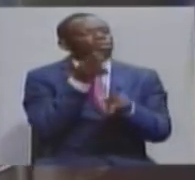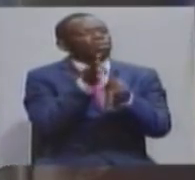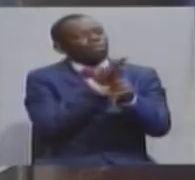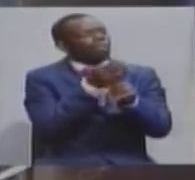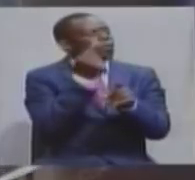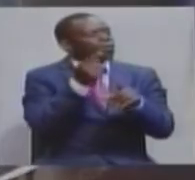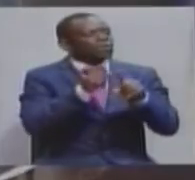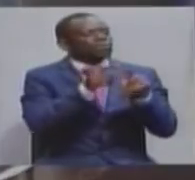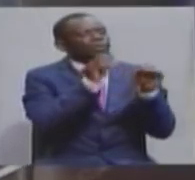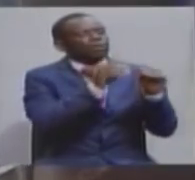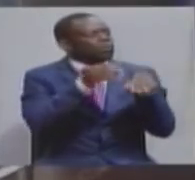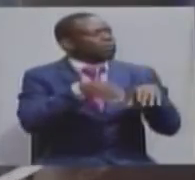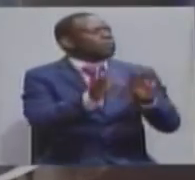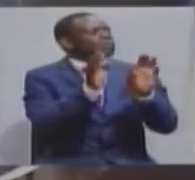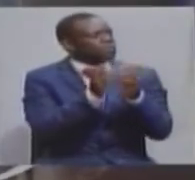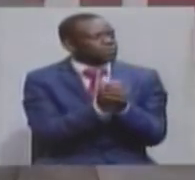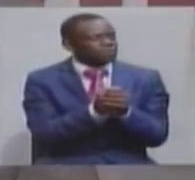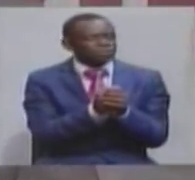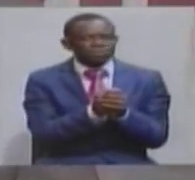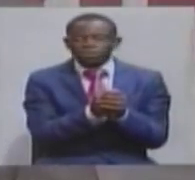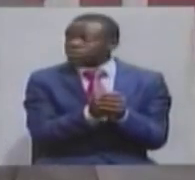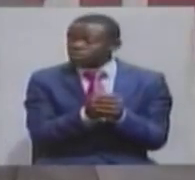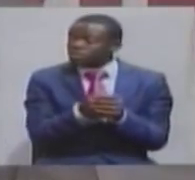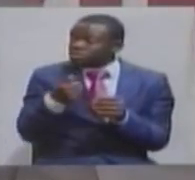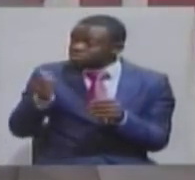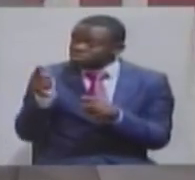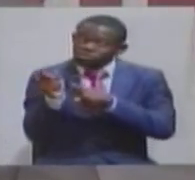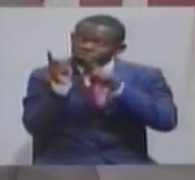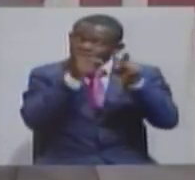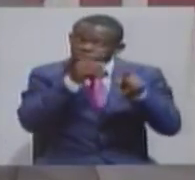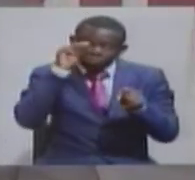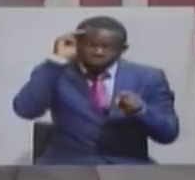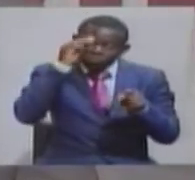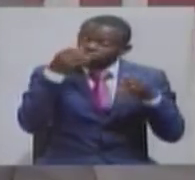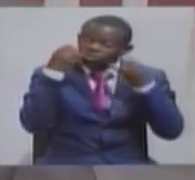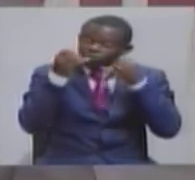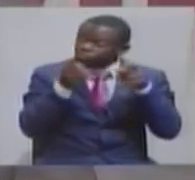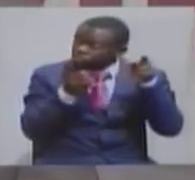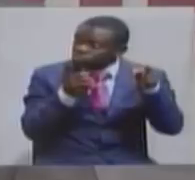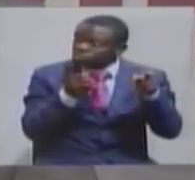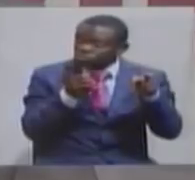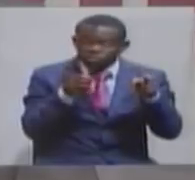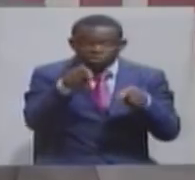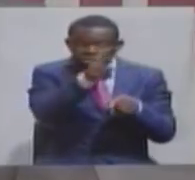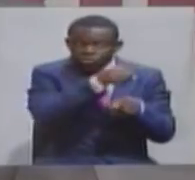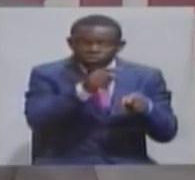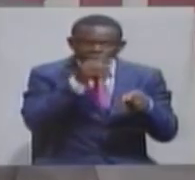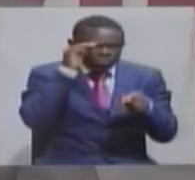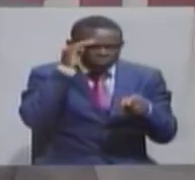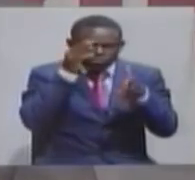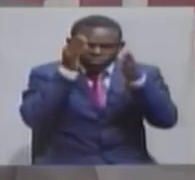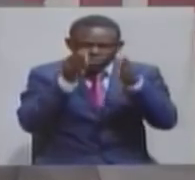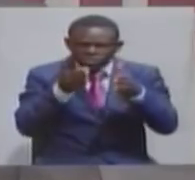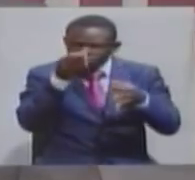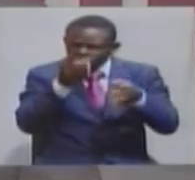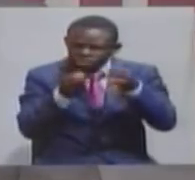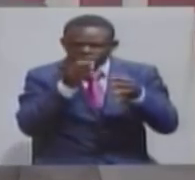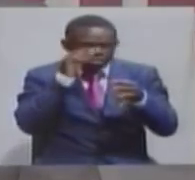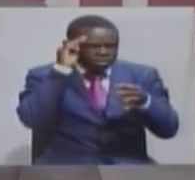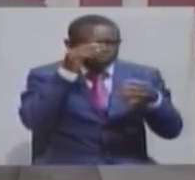Ministry of Information, you will find that the technocrats there and the technocrats in the Ministry of Justice are exchanging views on a daily basis on the